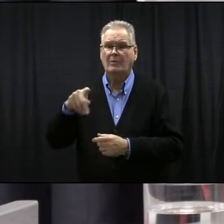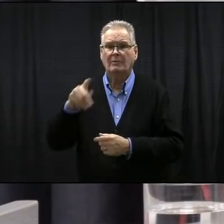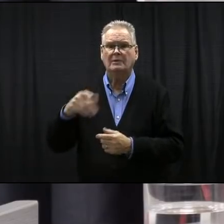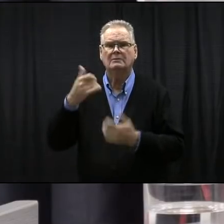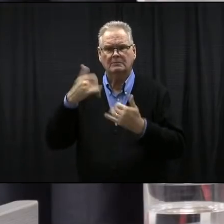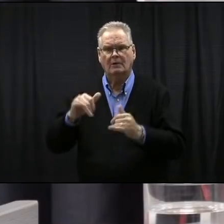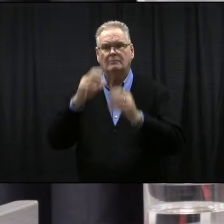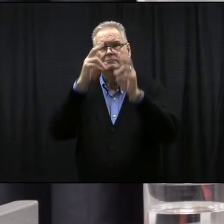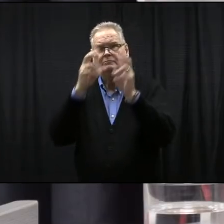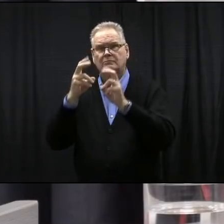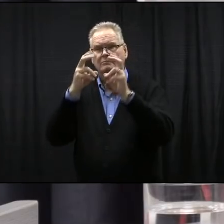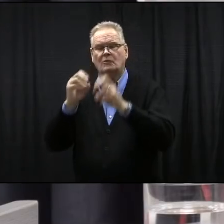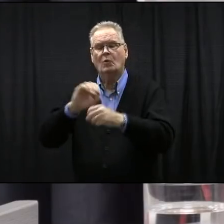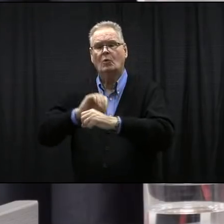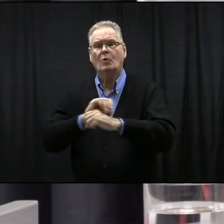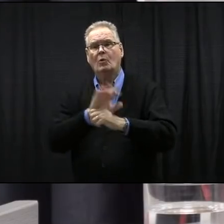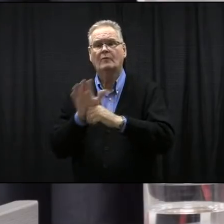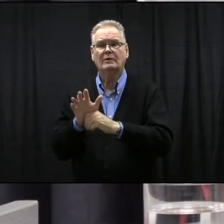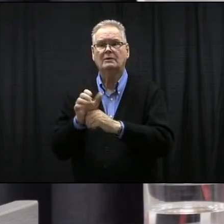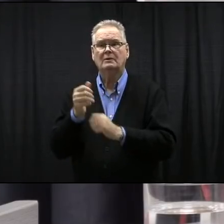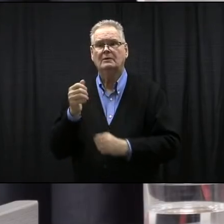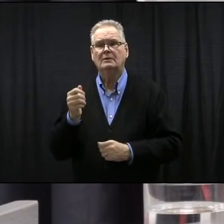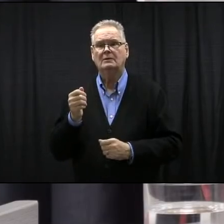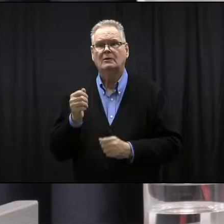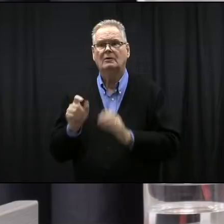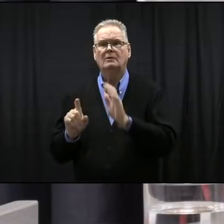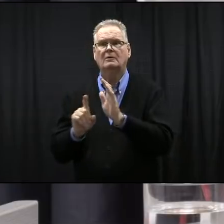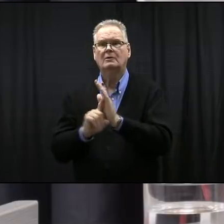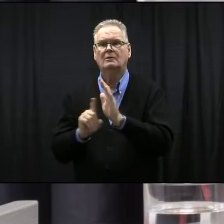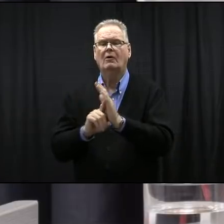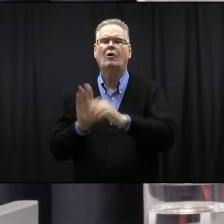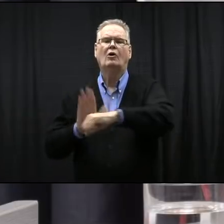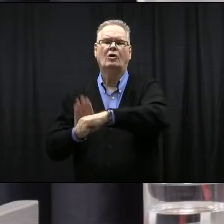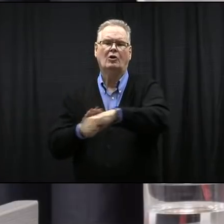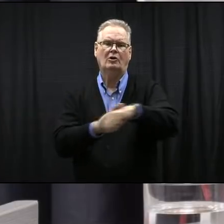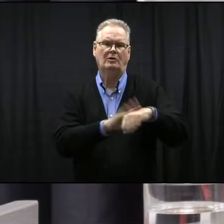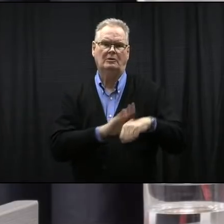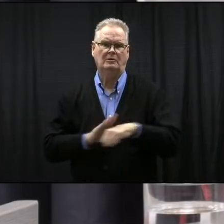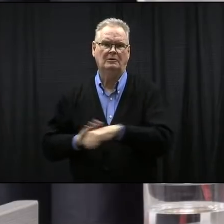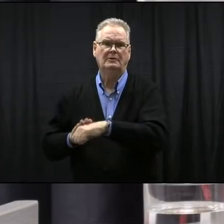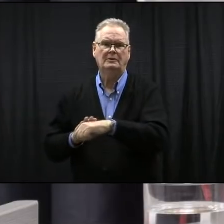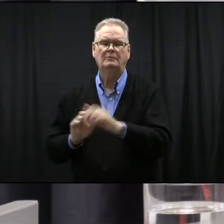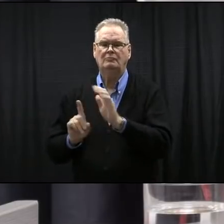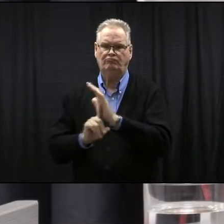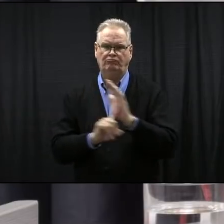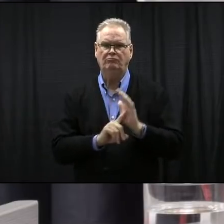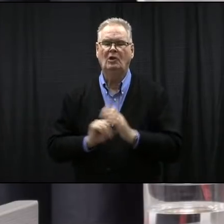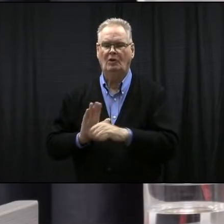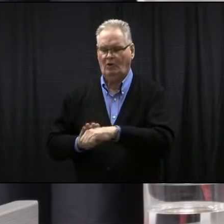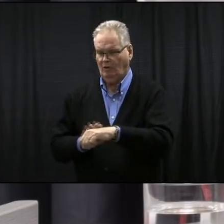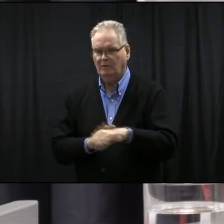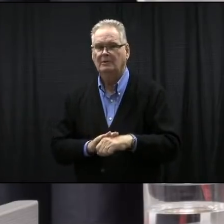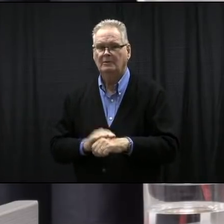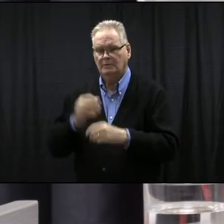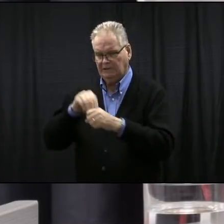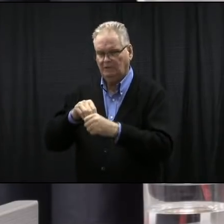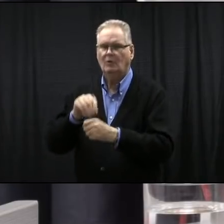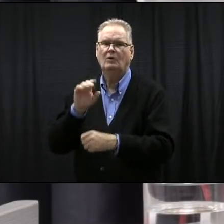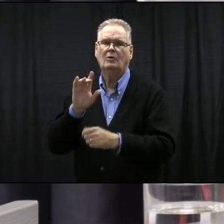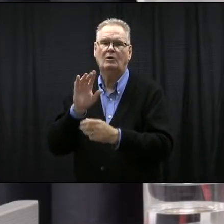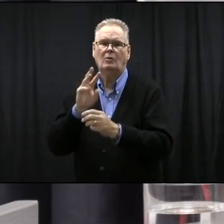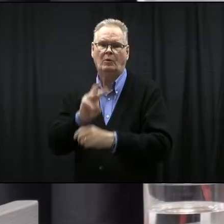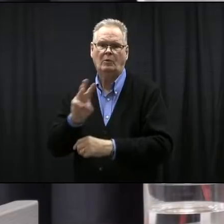It stores no information on your phone. It requires a key to unlock and is safe